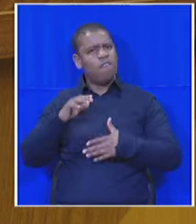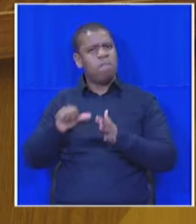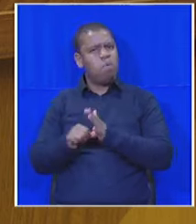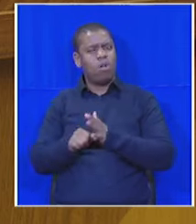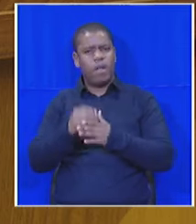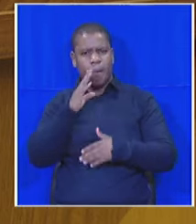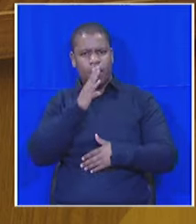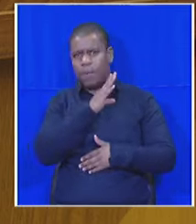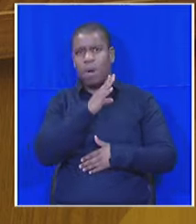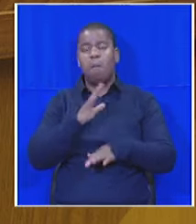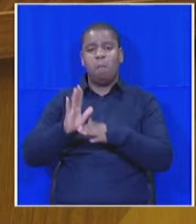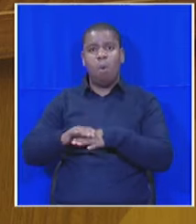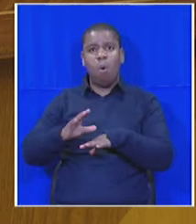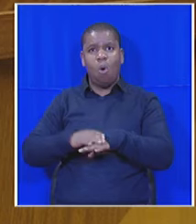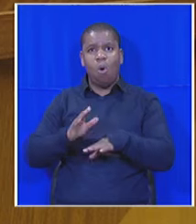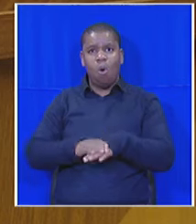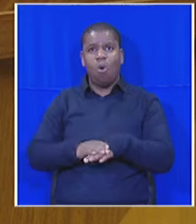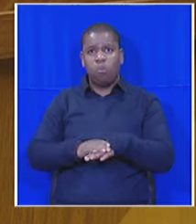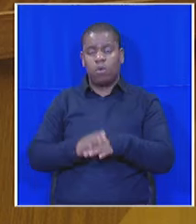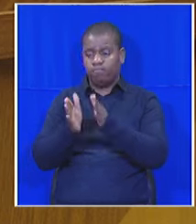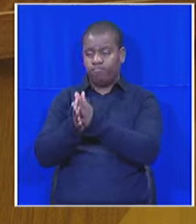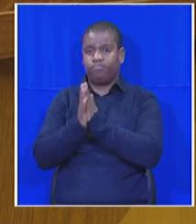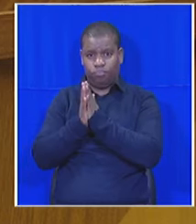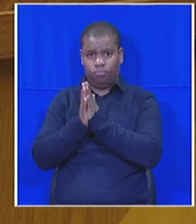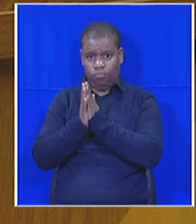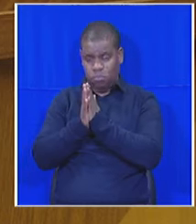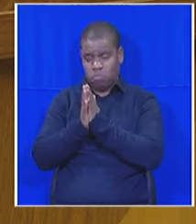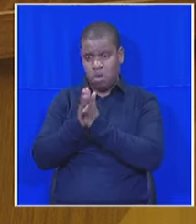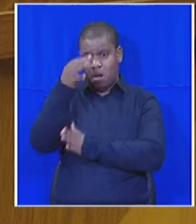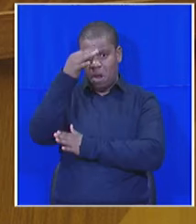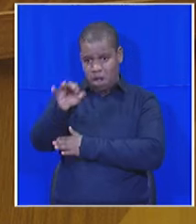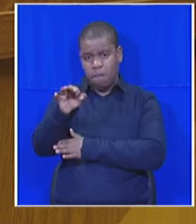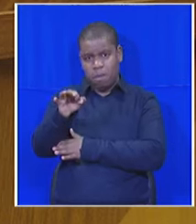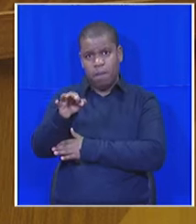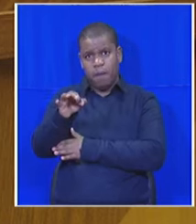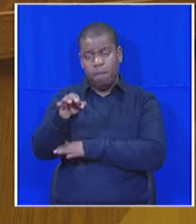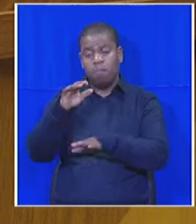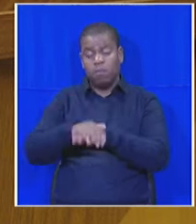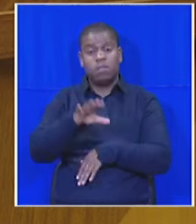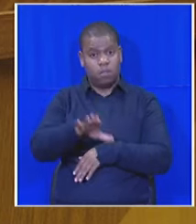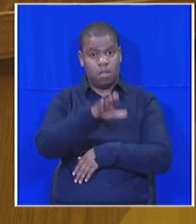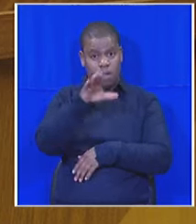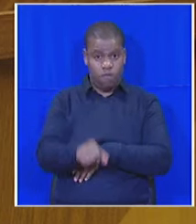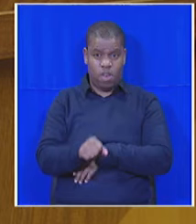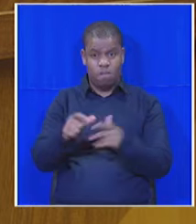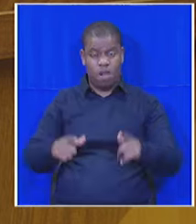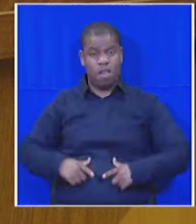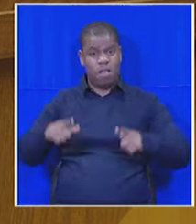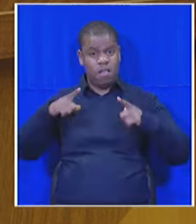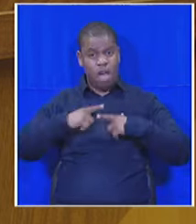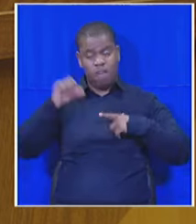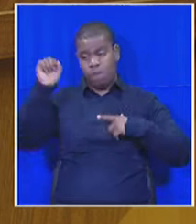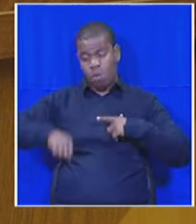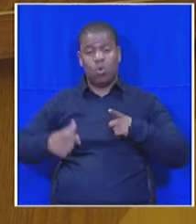We reiterate our call to the government to prioritize the millions of South Africans' lives by